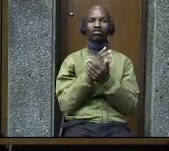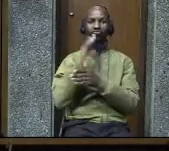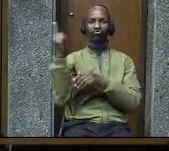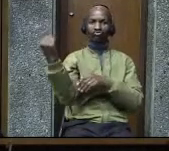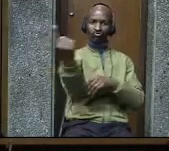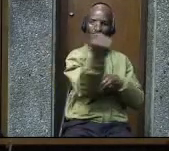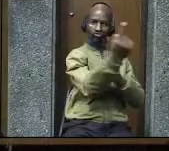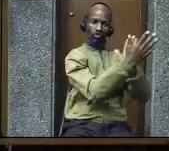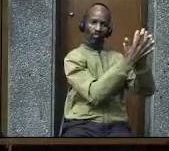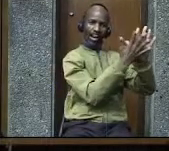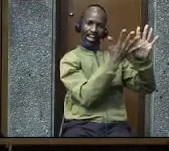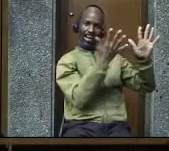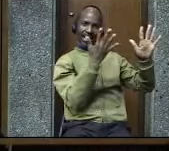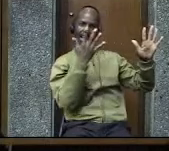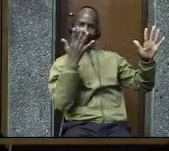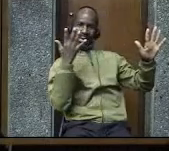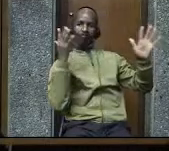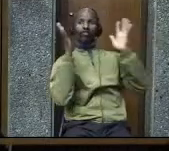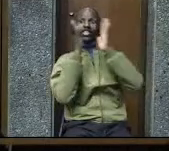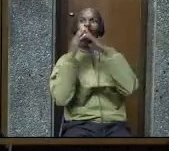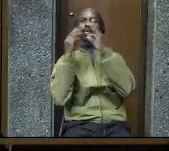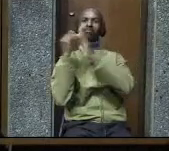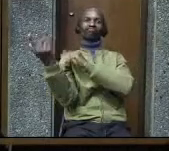the, make a line there?